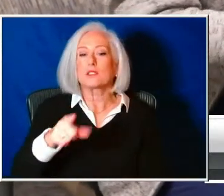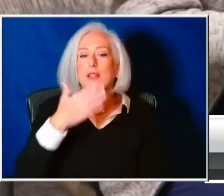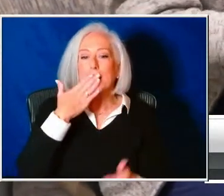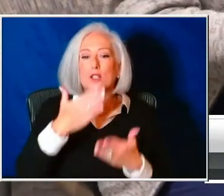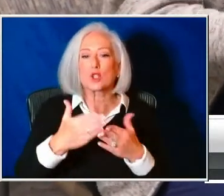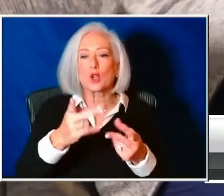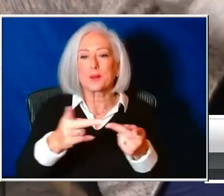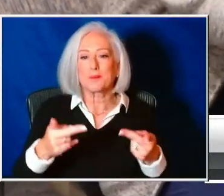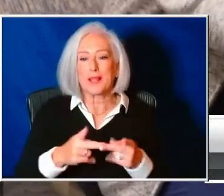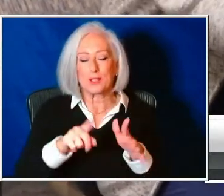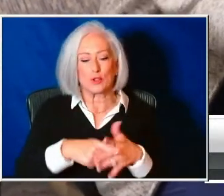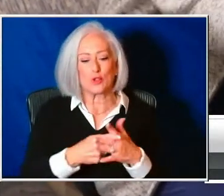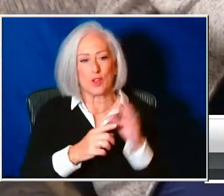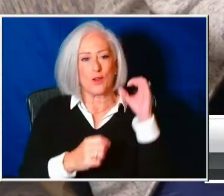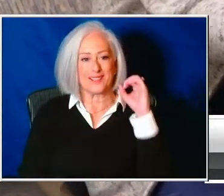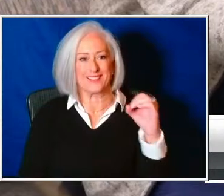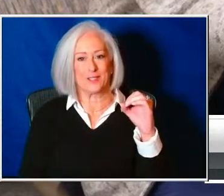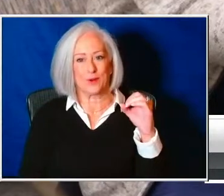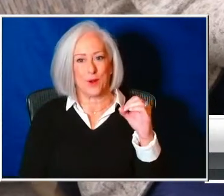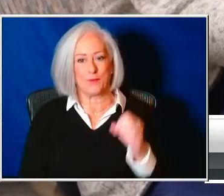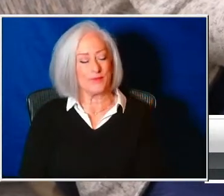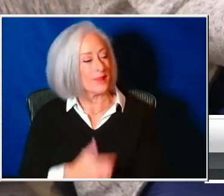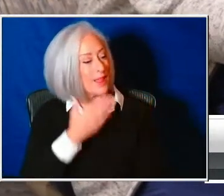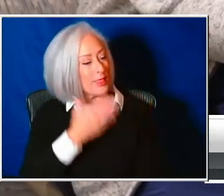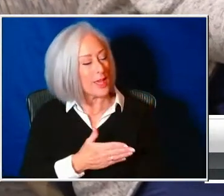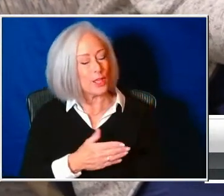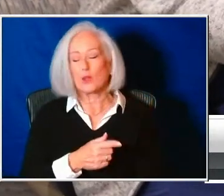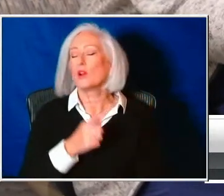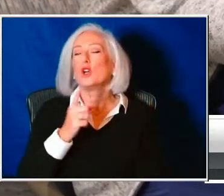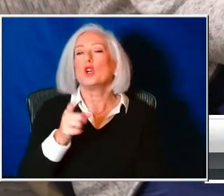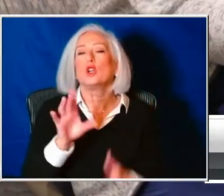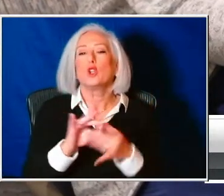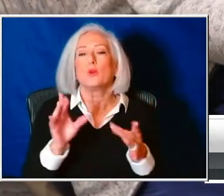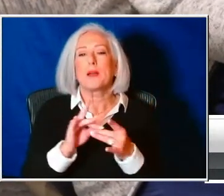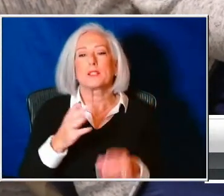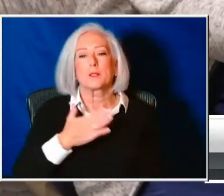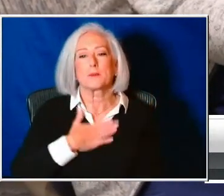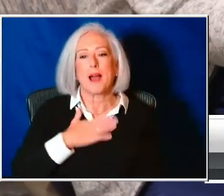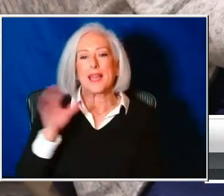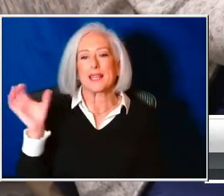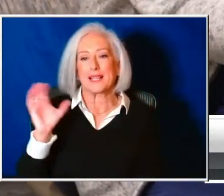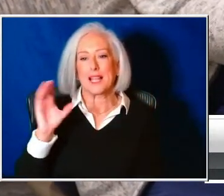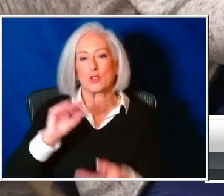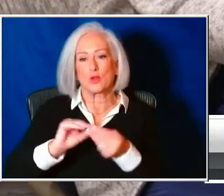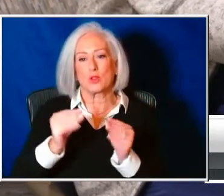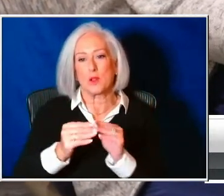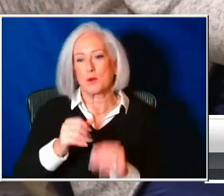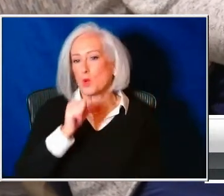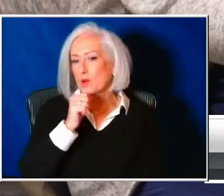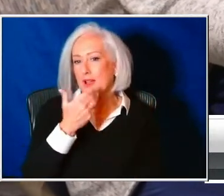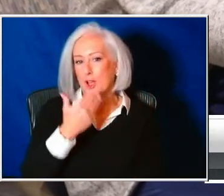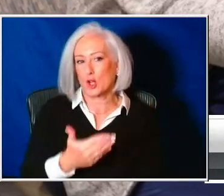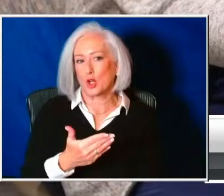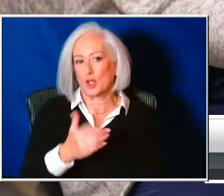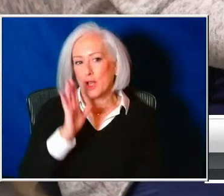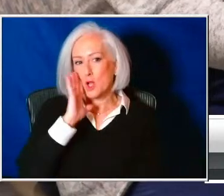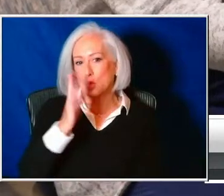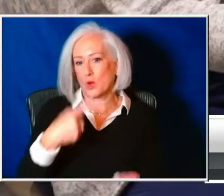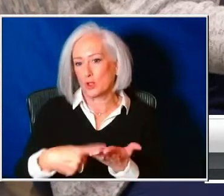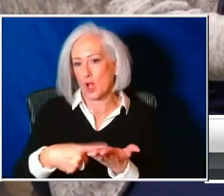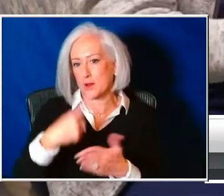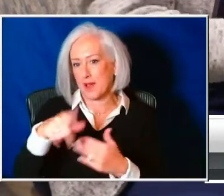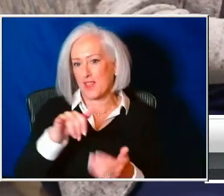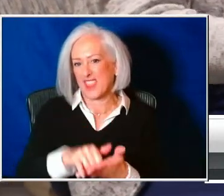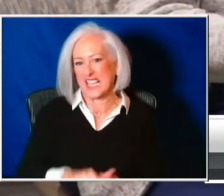at a 0. Thank you. But you also had mentioned that my cholesterol numbers were not Yep. good. Are you going to get to that? I am. Oh, I here we am.